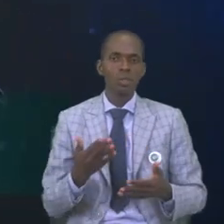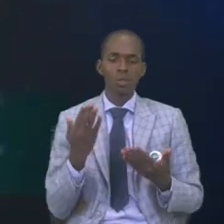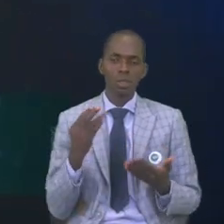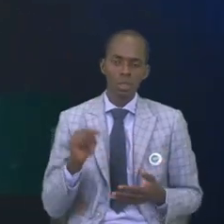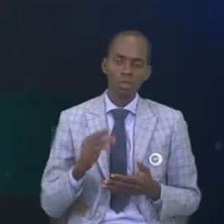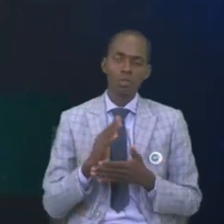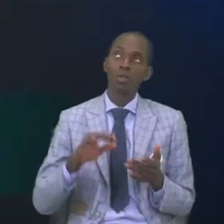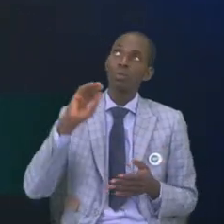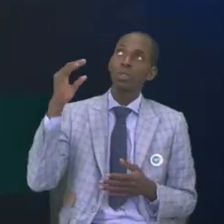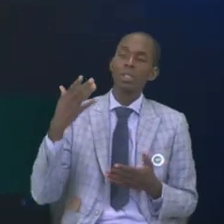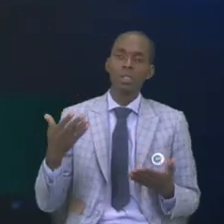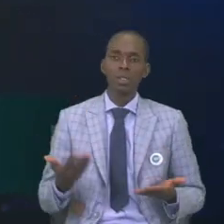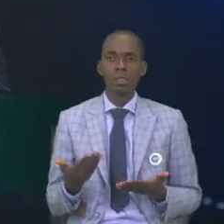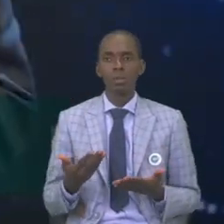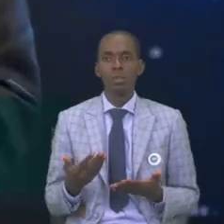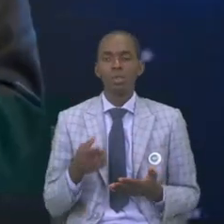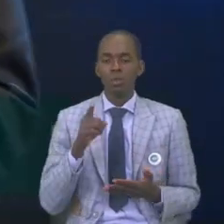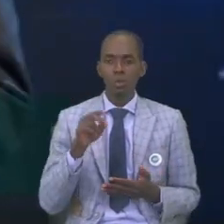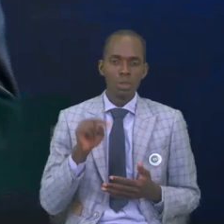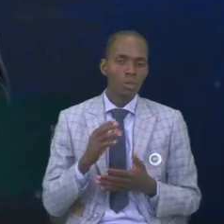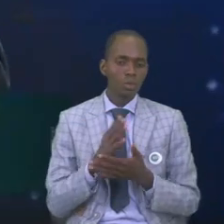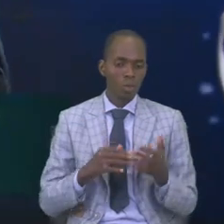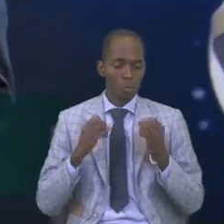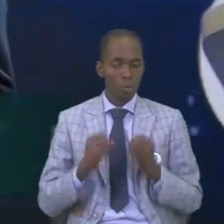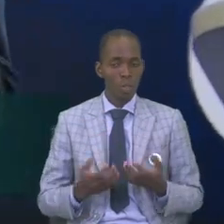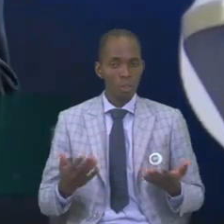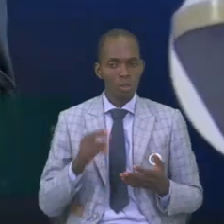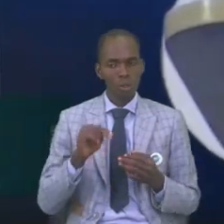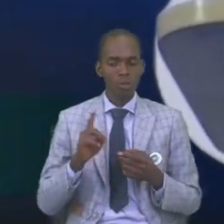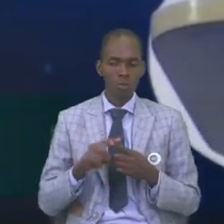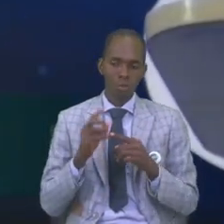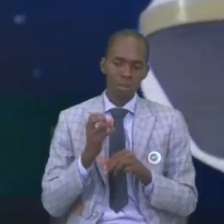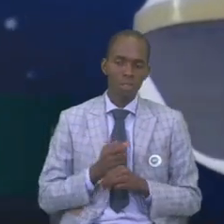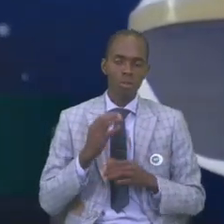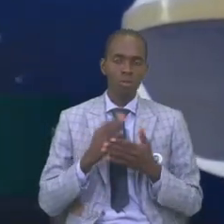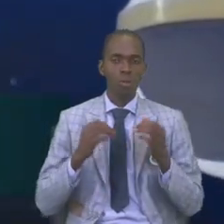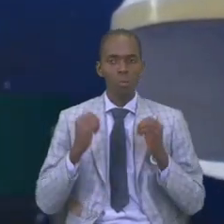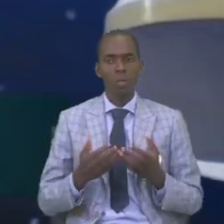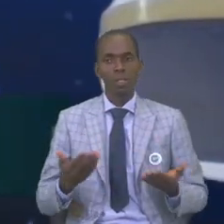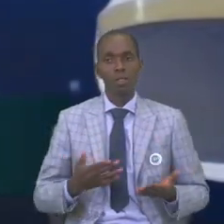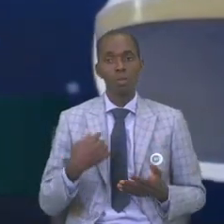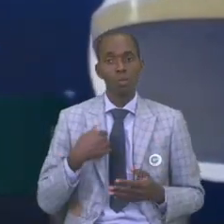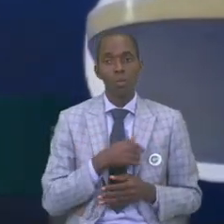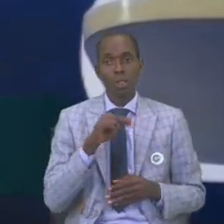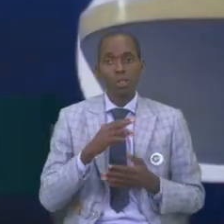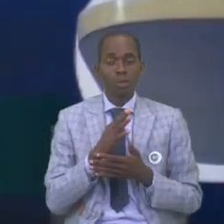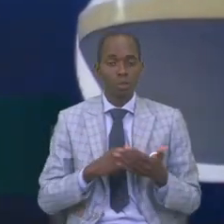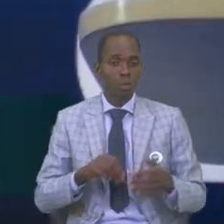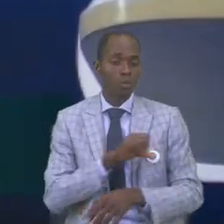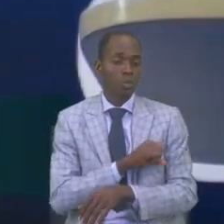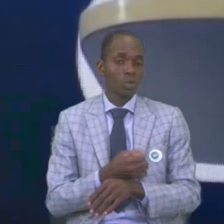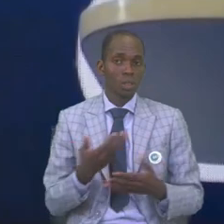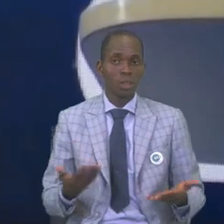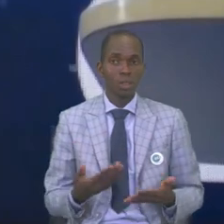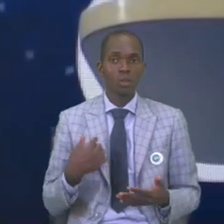need to inherit some grace here. We need some power here. I need to inherit some power here. We need some strength here. And we need